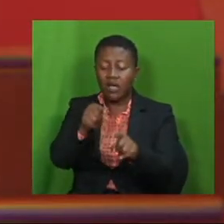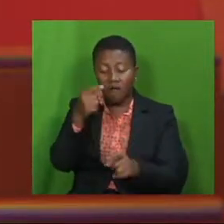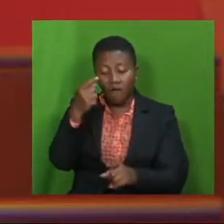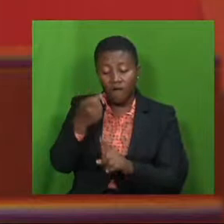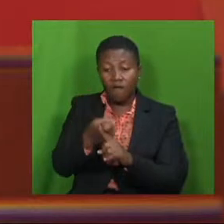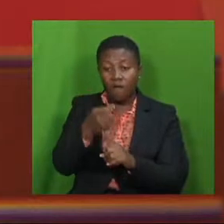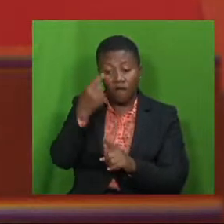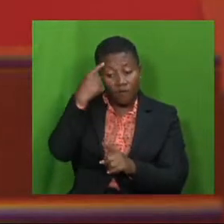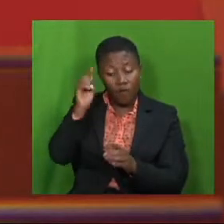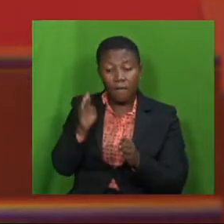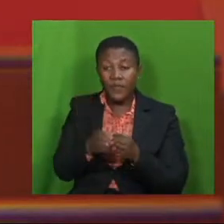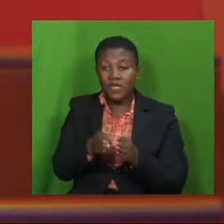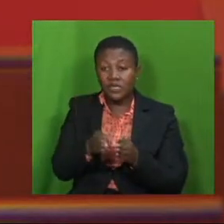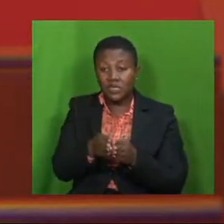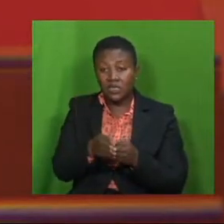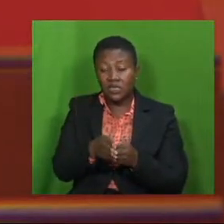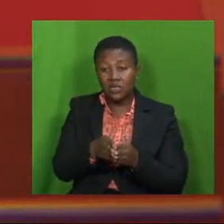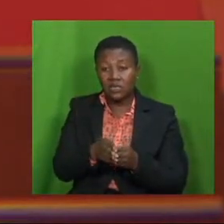for